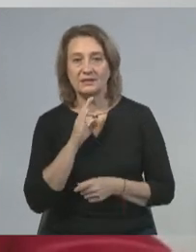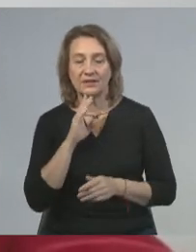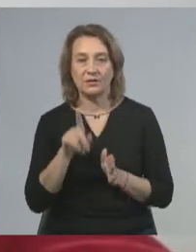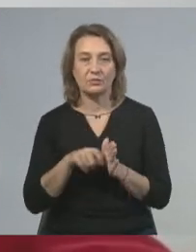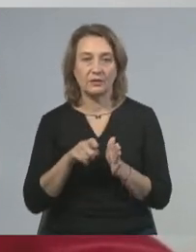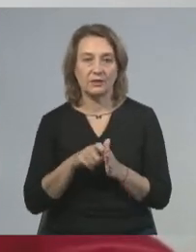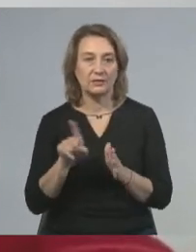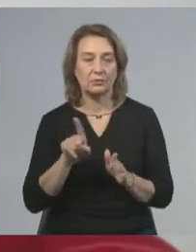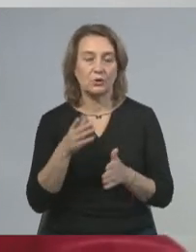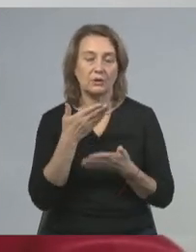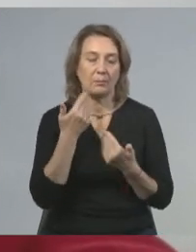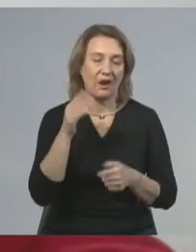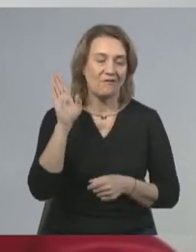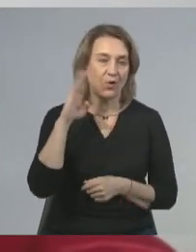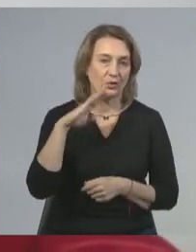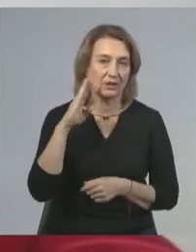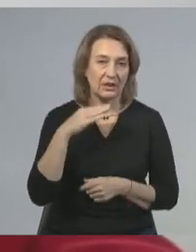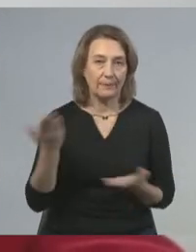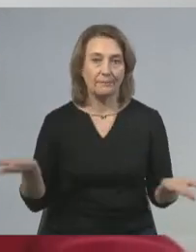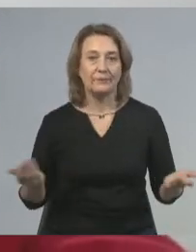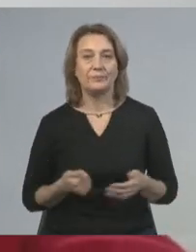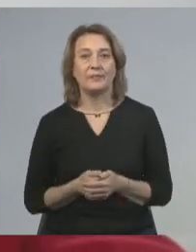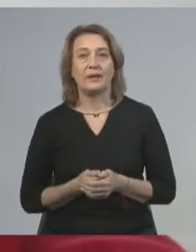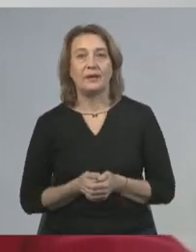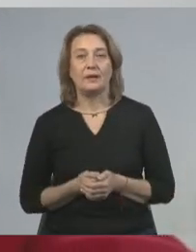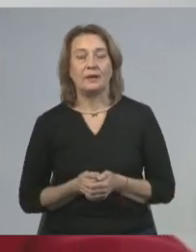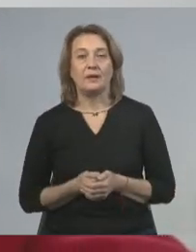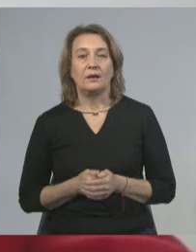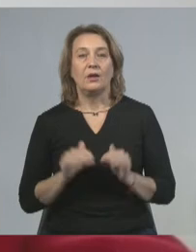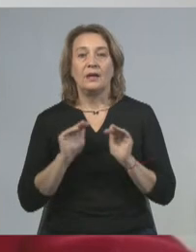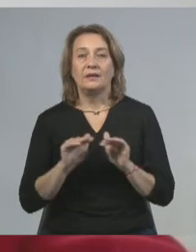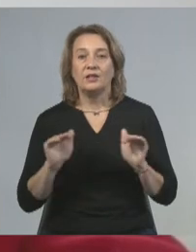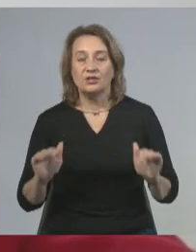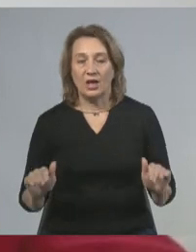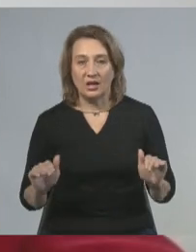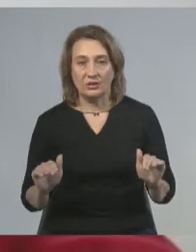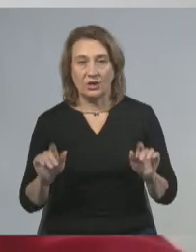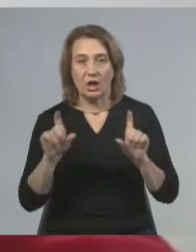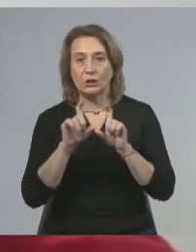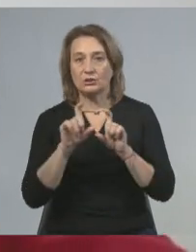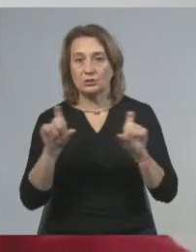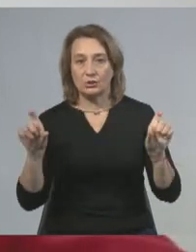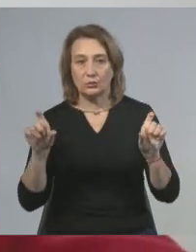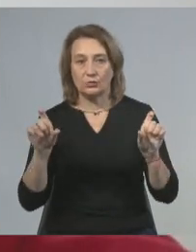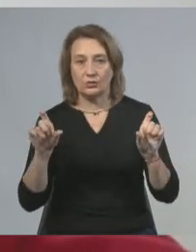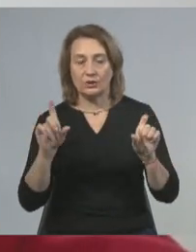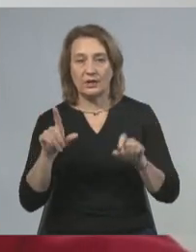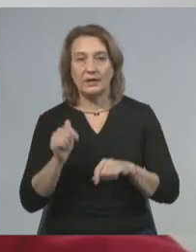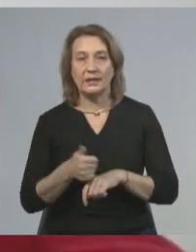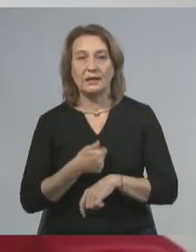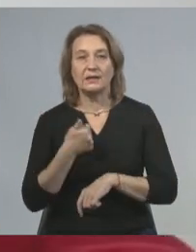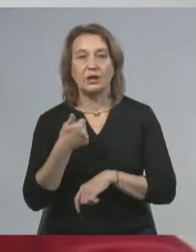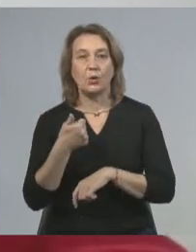and it's not to be like because there is no water in cerro donetsk